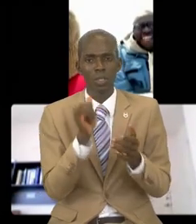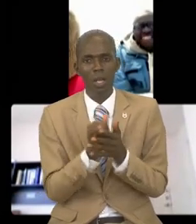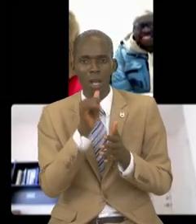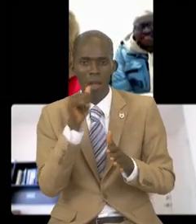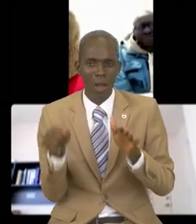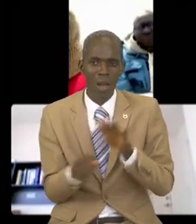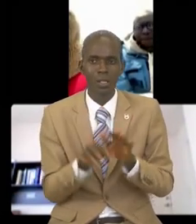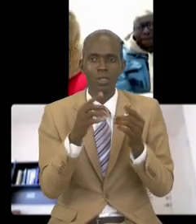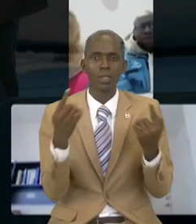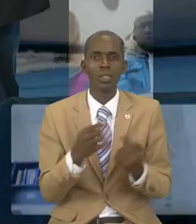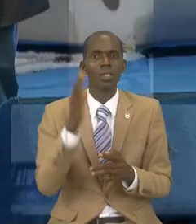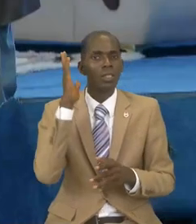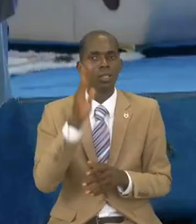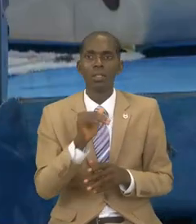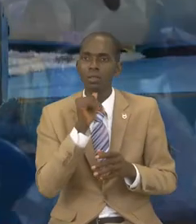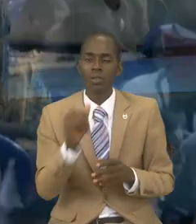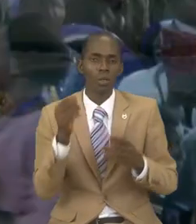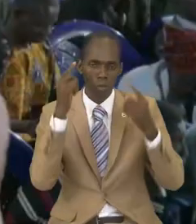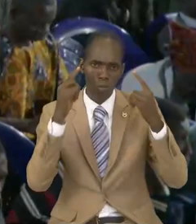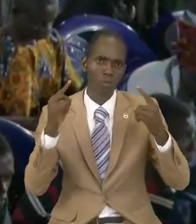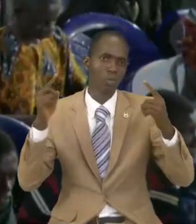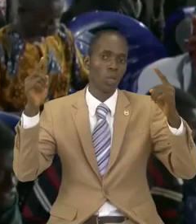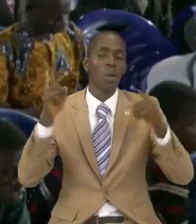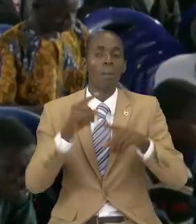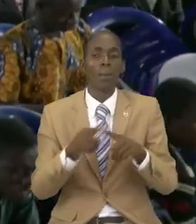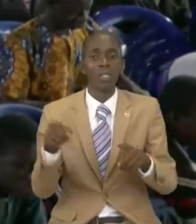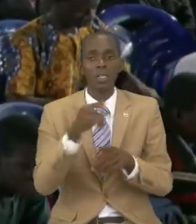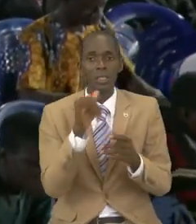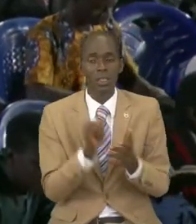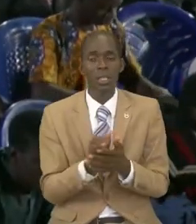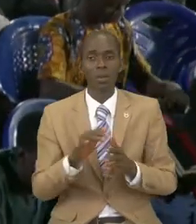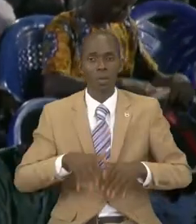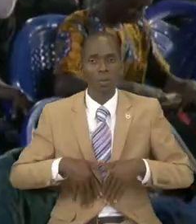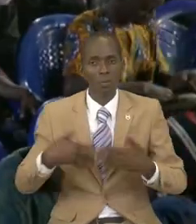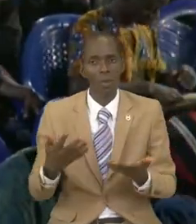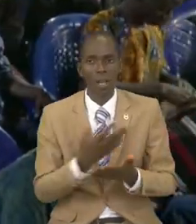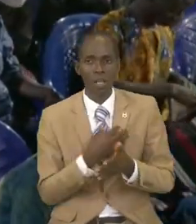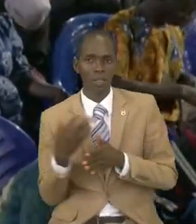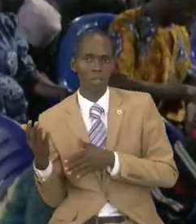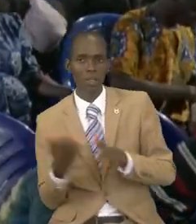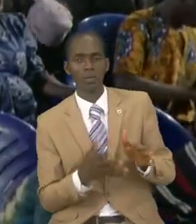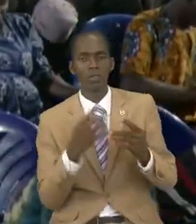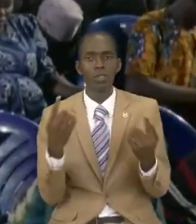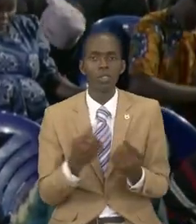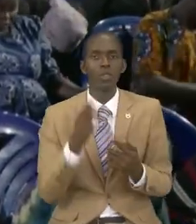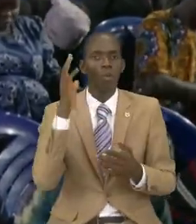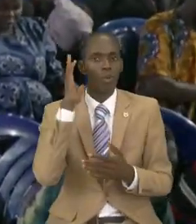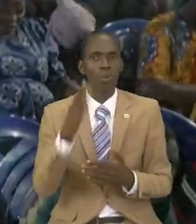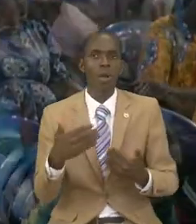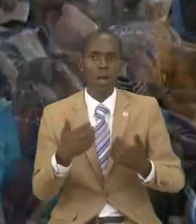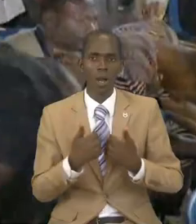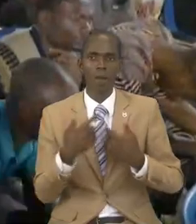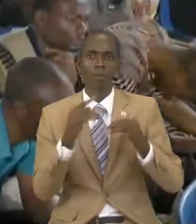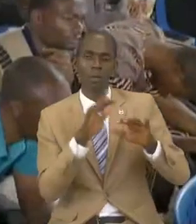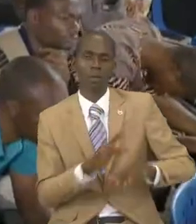sin shall not prosper, but he that confesseth and forsaketh them shall have the mercy of the